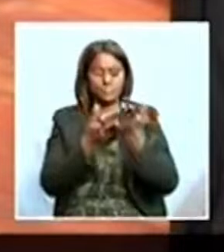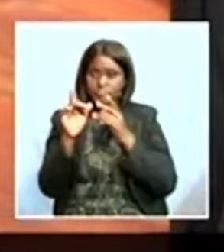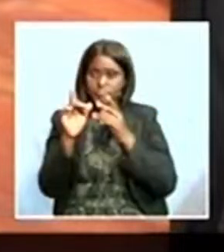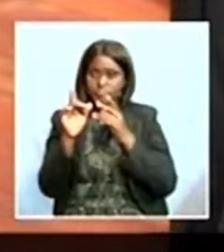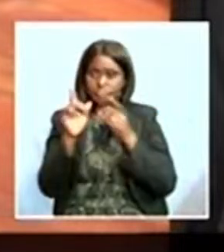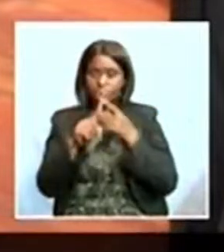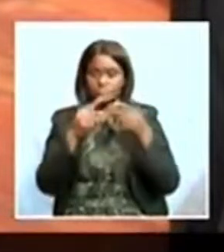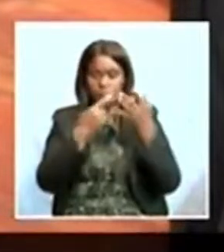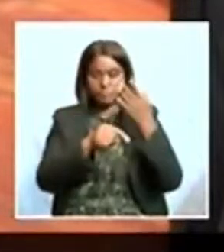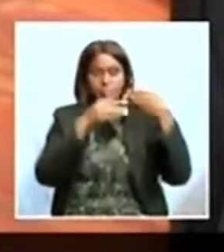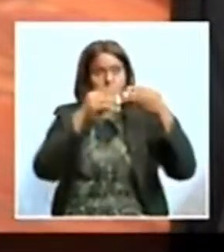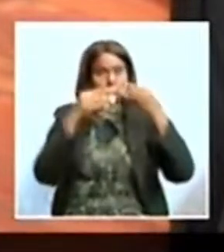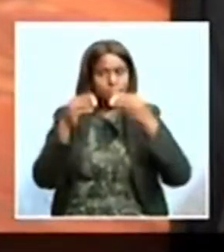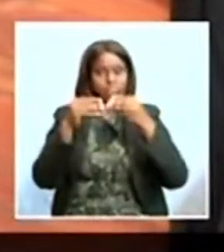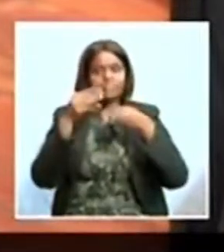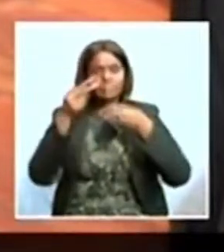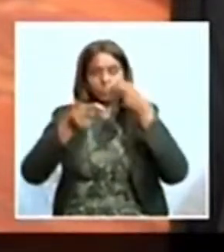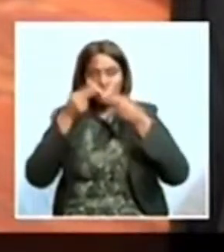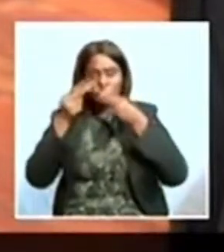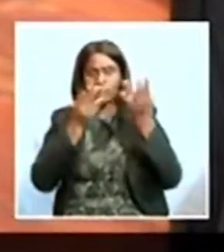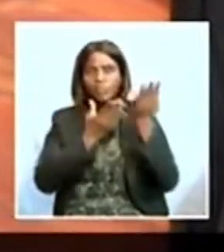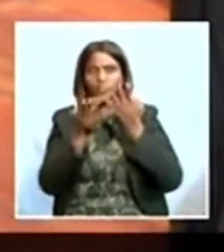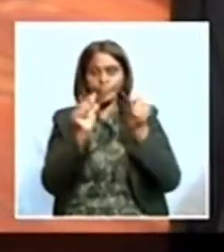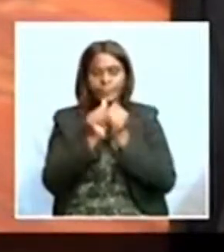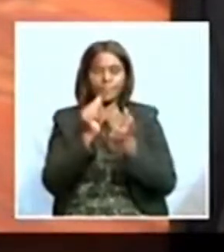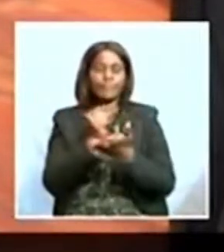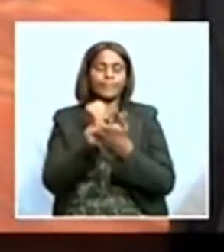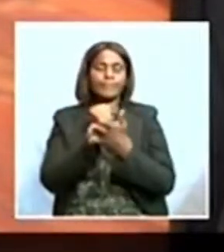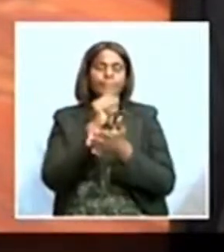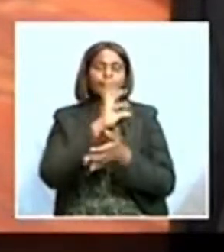to market motel services and maximize profit.